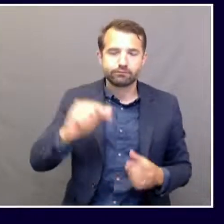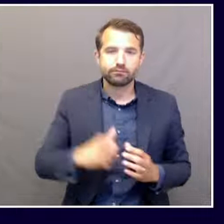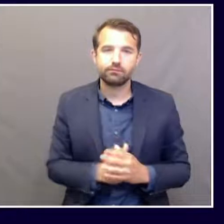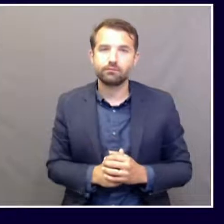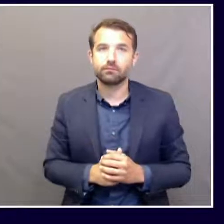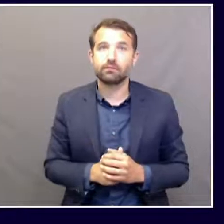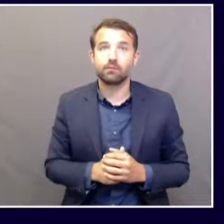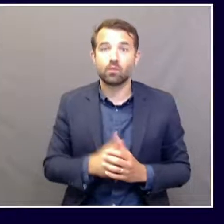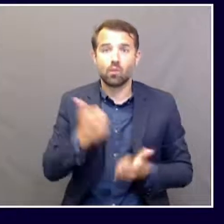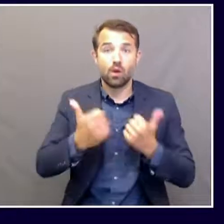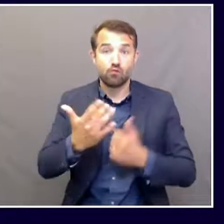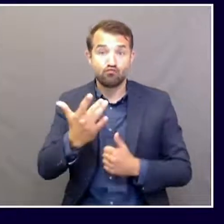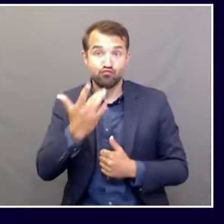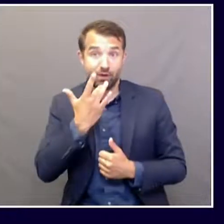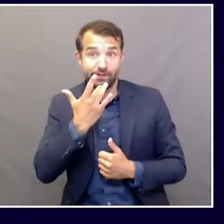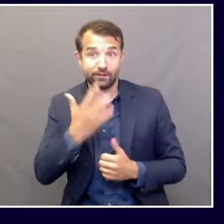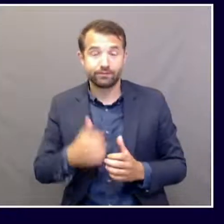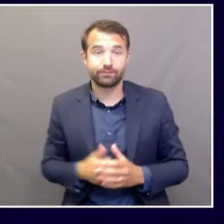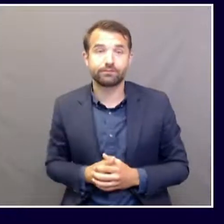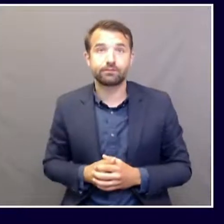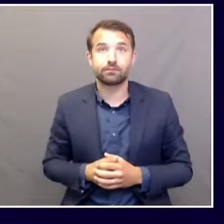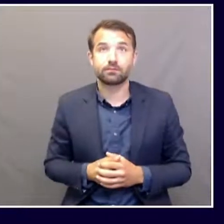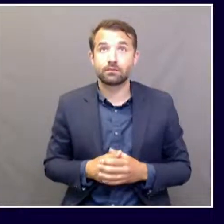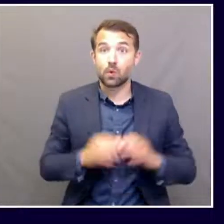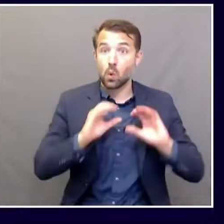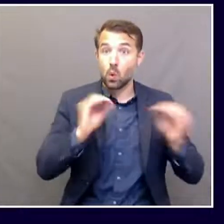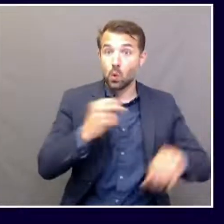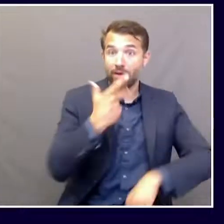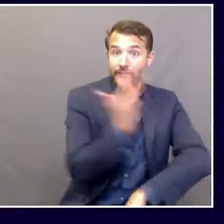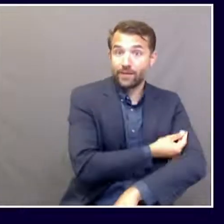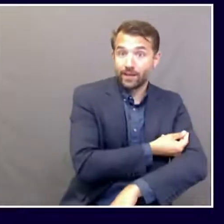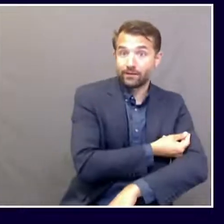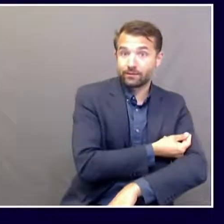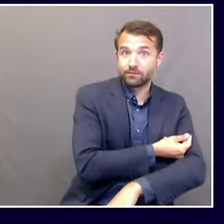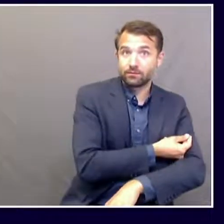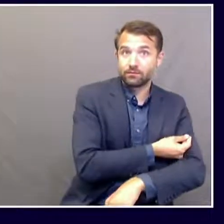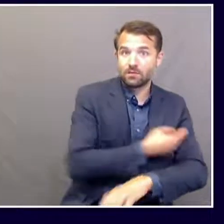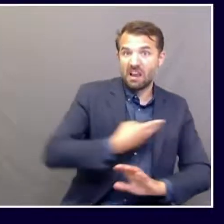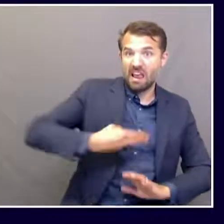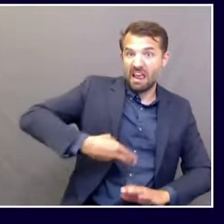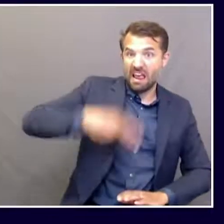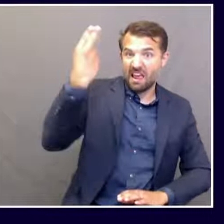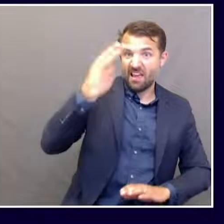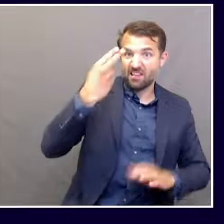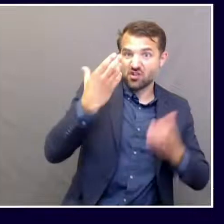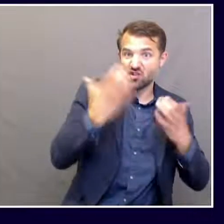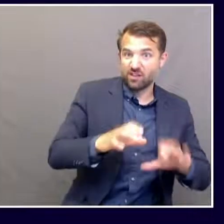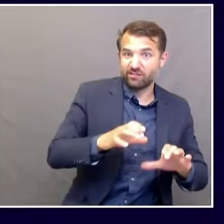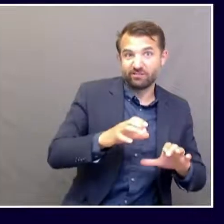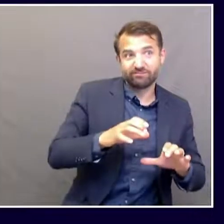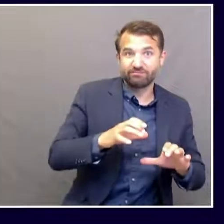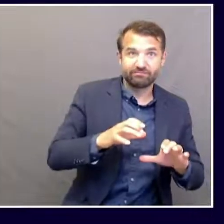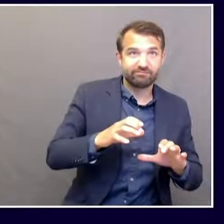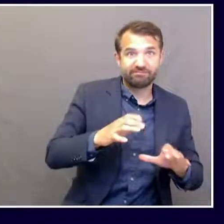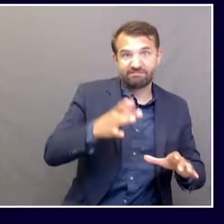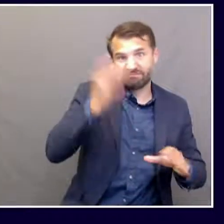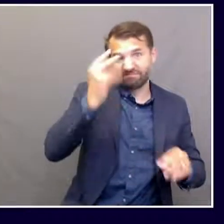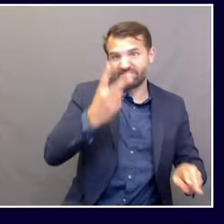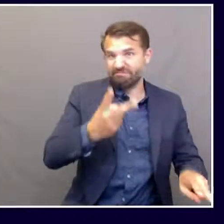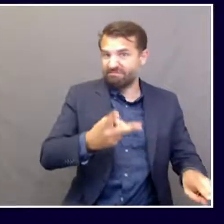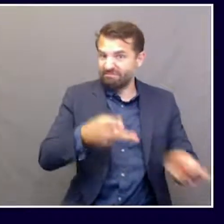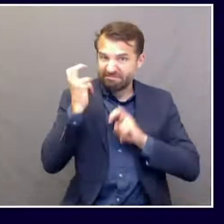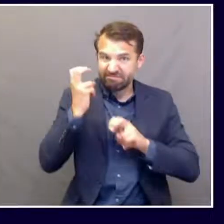of data that we've seen thus far with all three of the COVID vaccines demonstrates with no